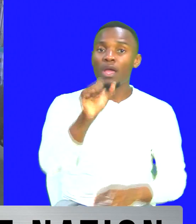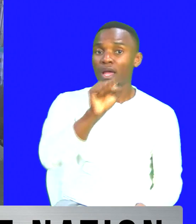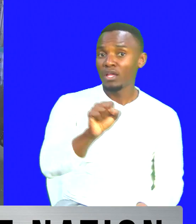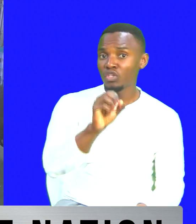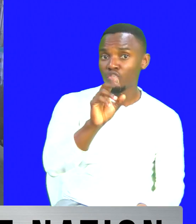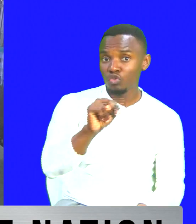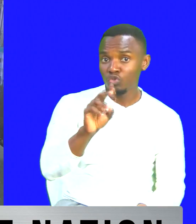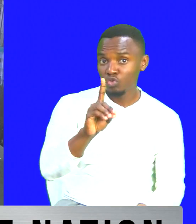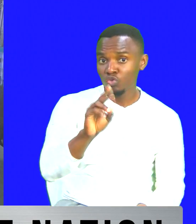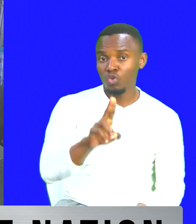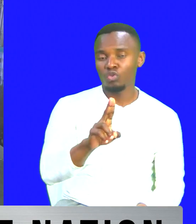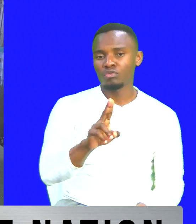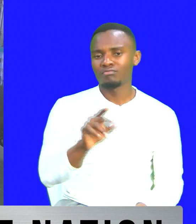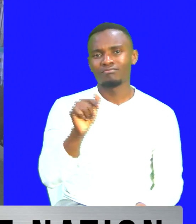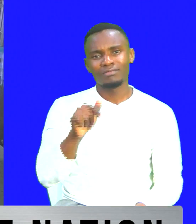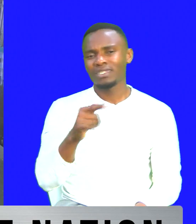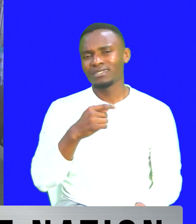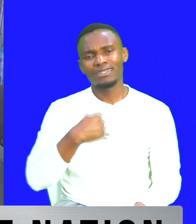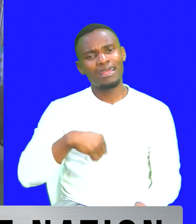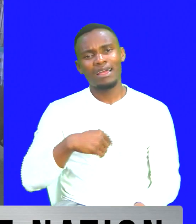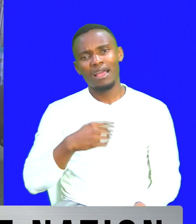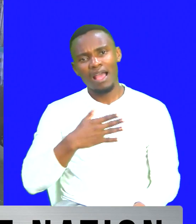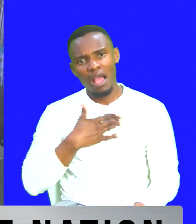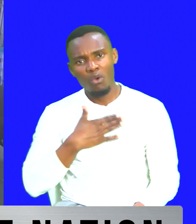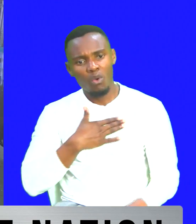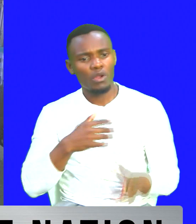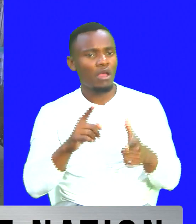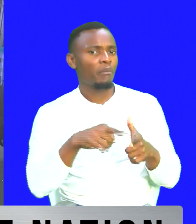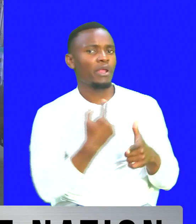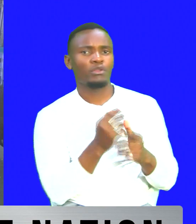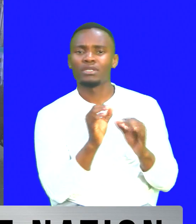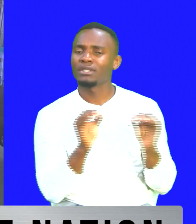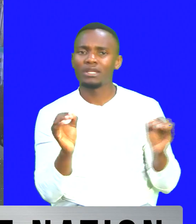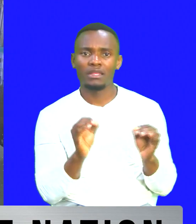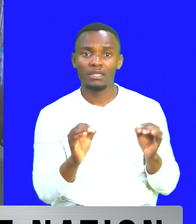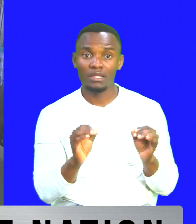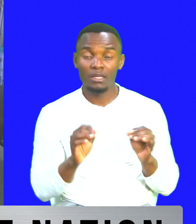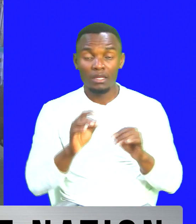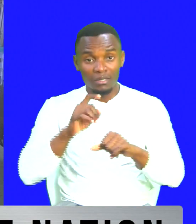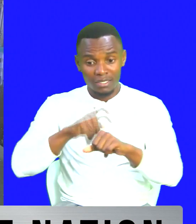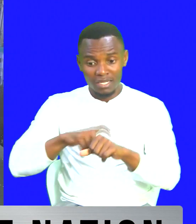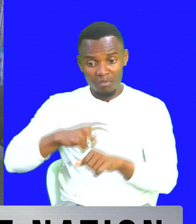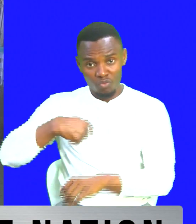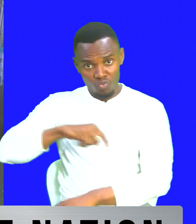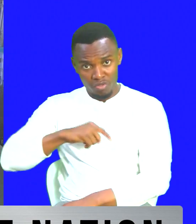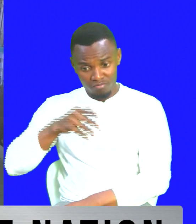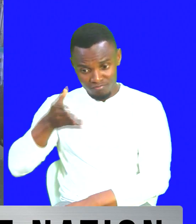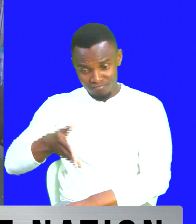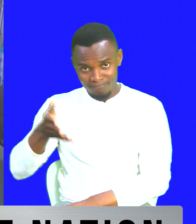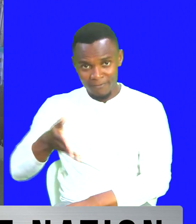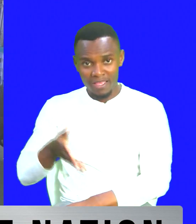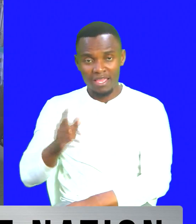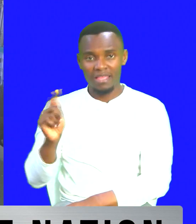It is a misplaced priority for the government to send 1,000 troops while they can't contain the situation in